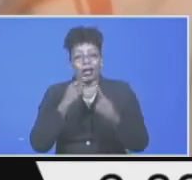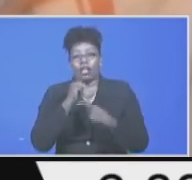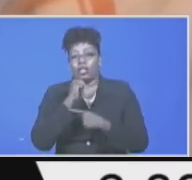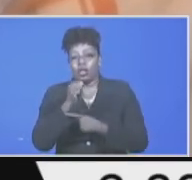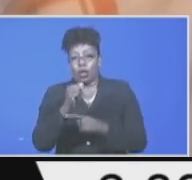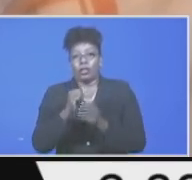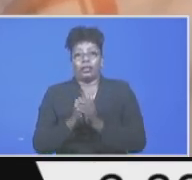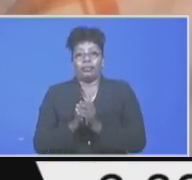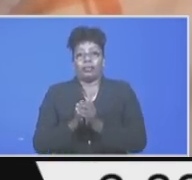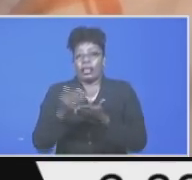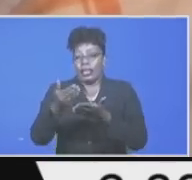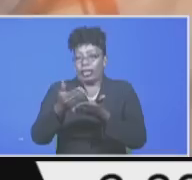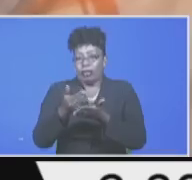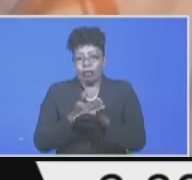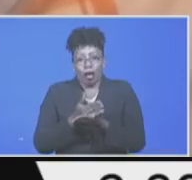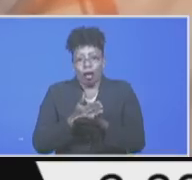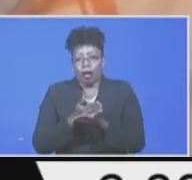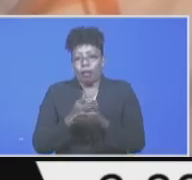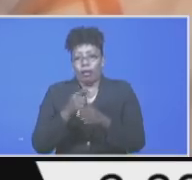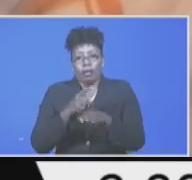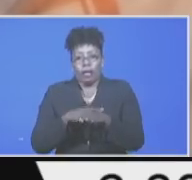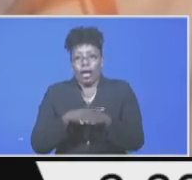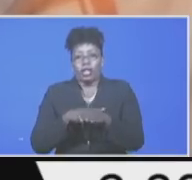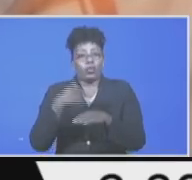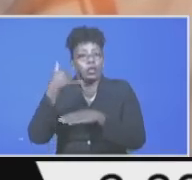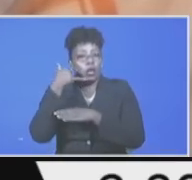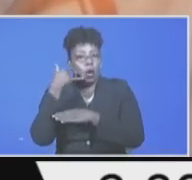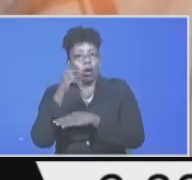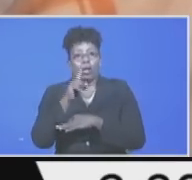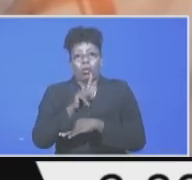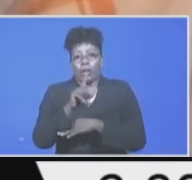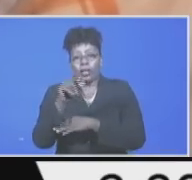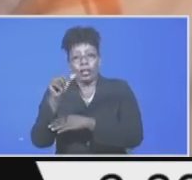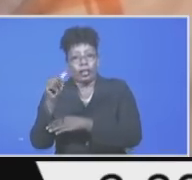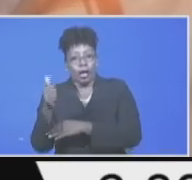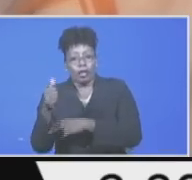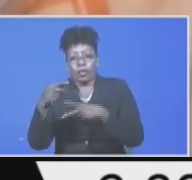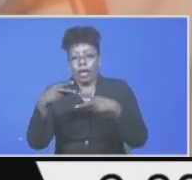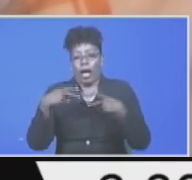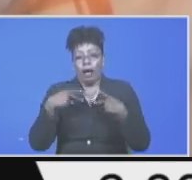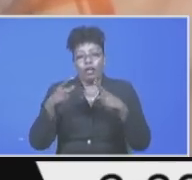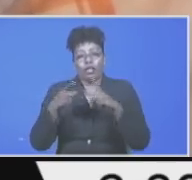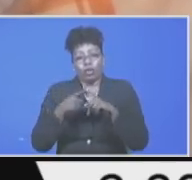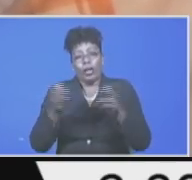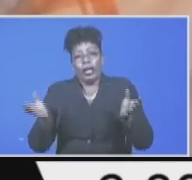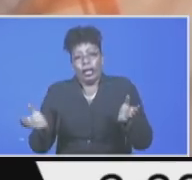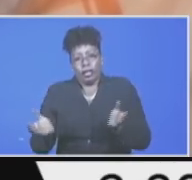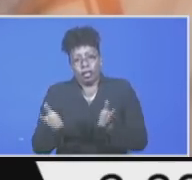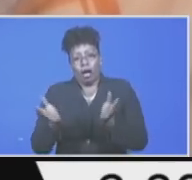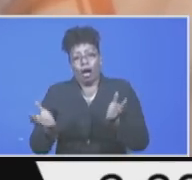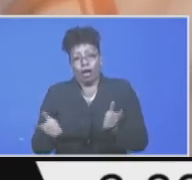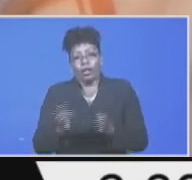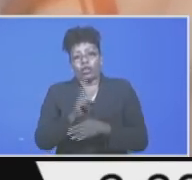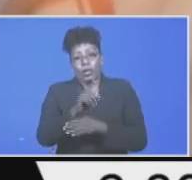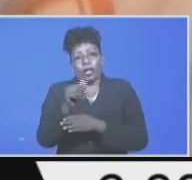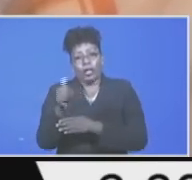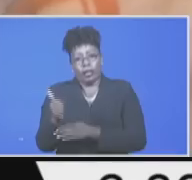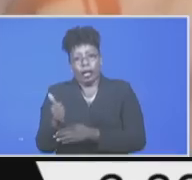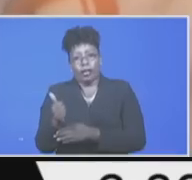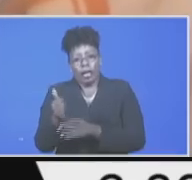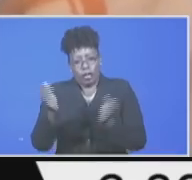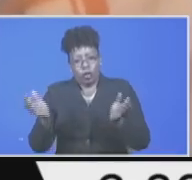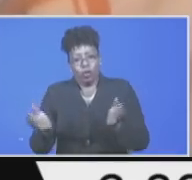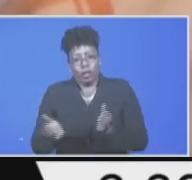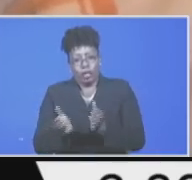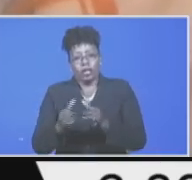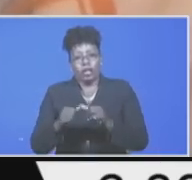are cases where we call one another up and we have to encourage one another to, listen, let's continue work.